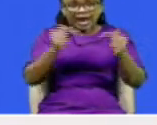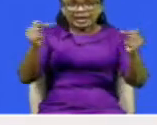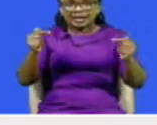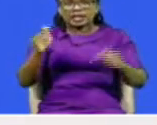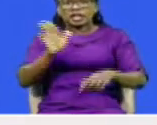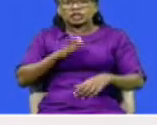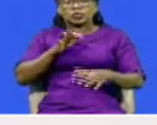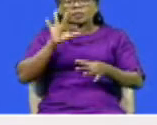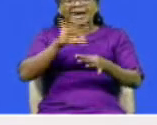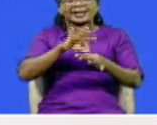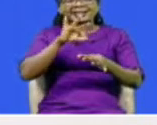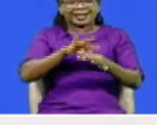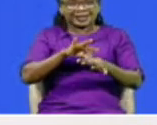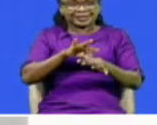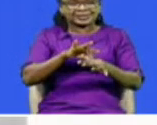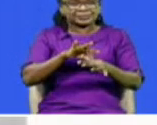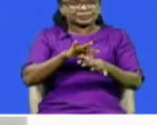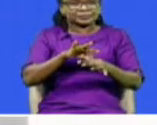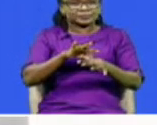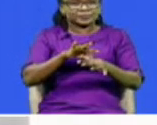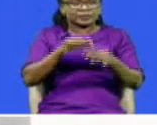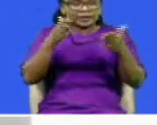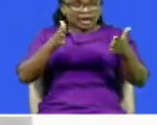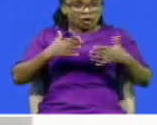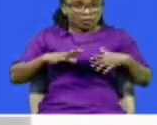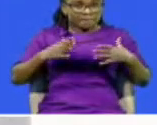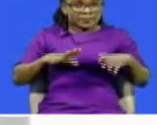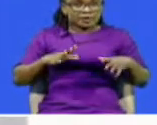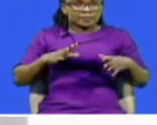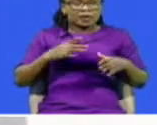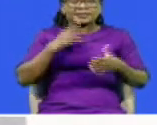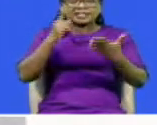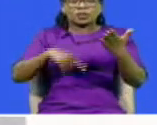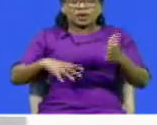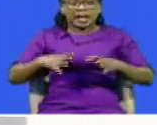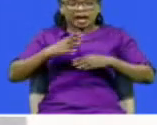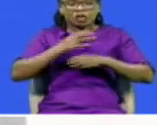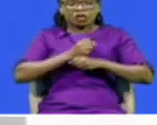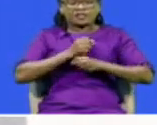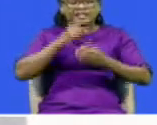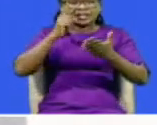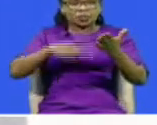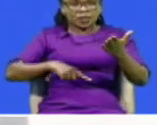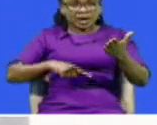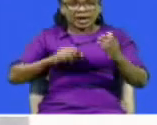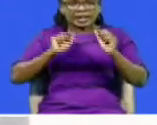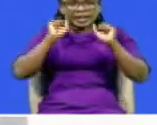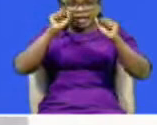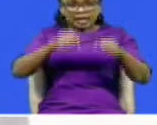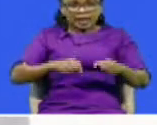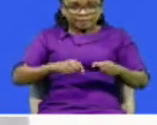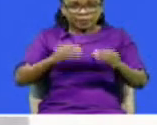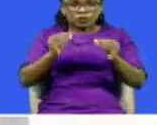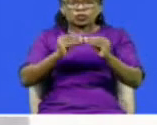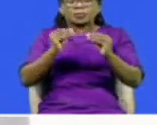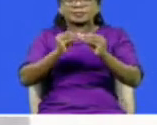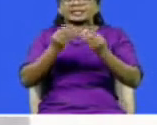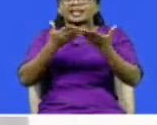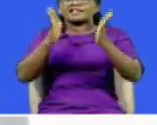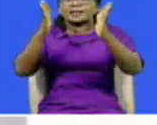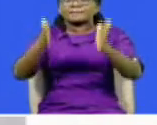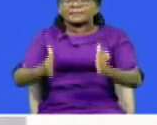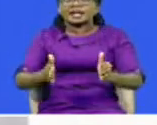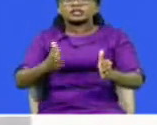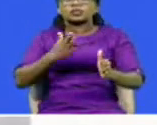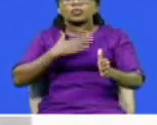in elections. Of eminent people, I can say confidently that we are able to reach everybody that we need to